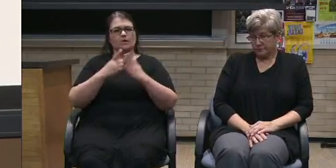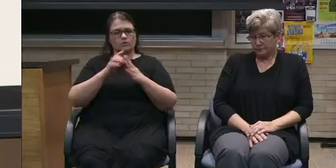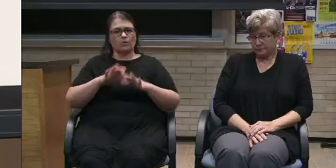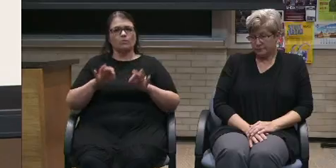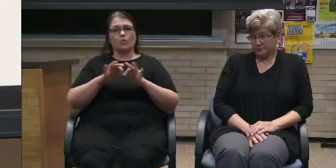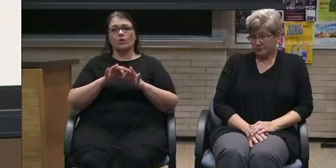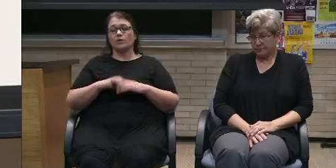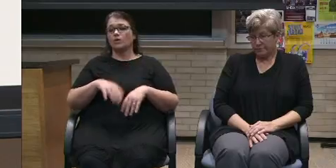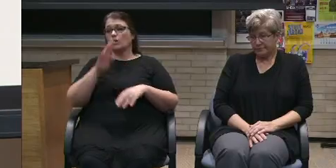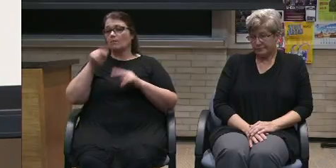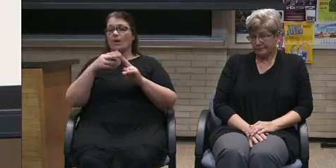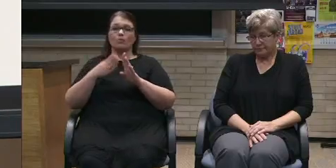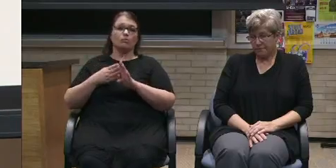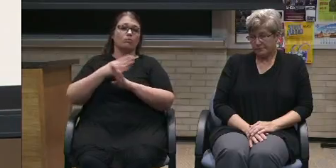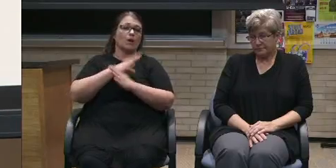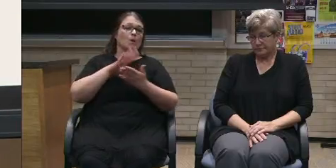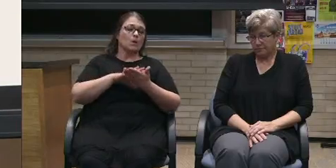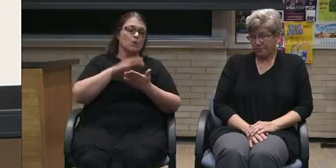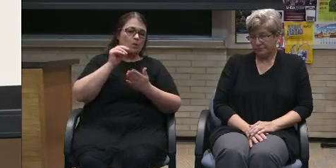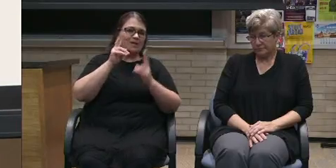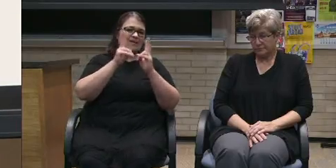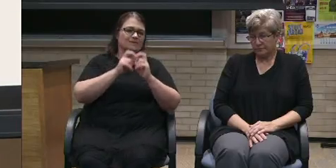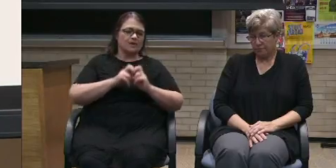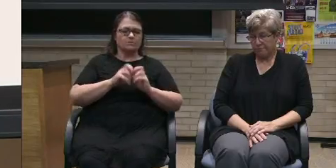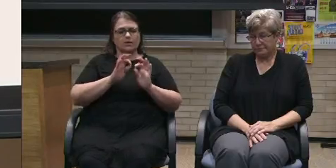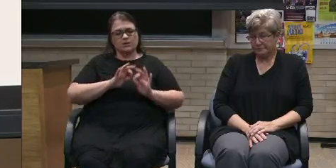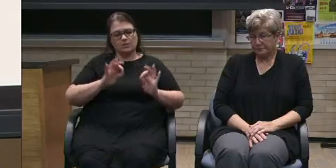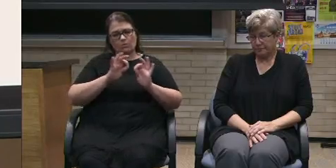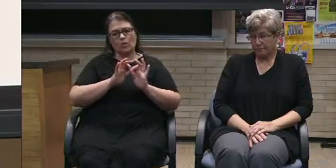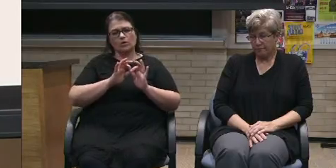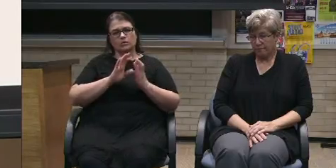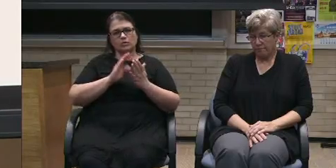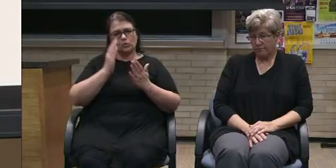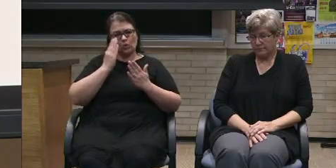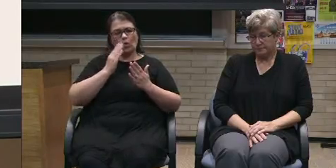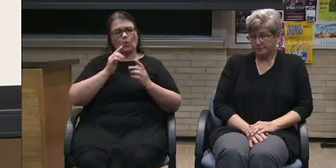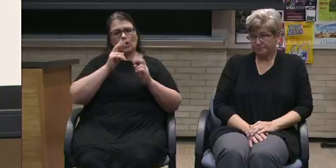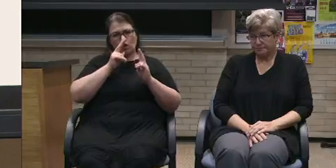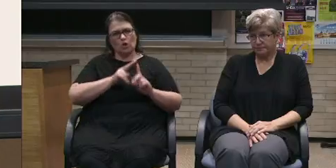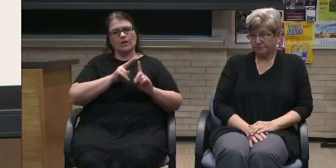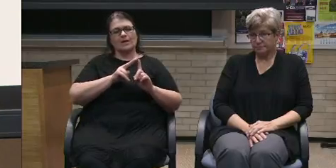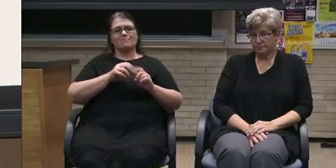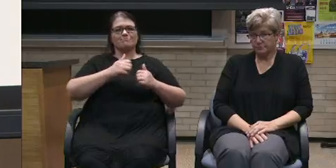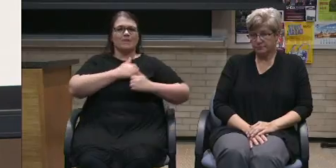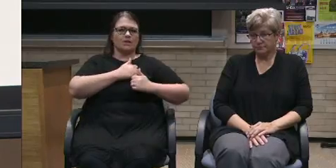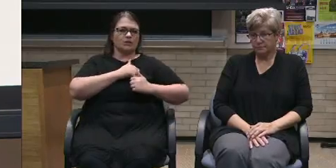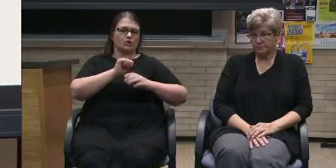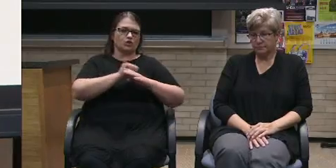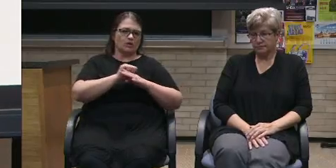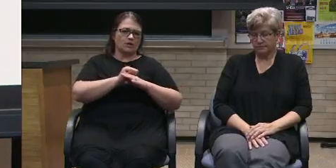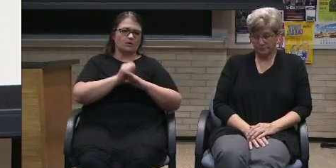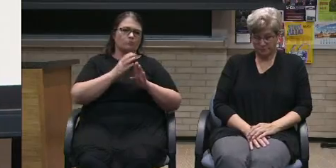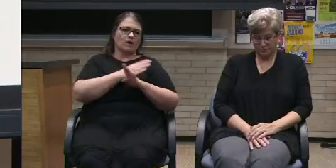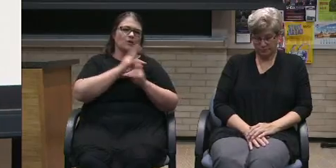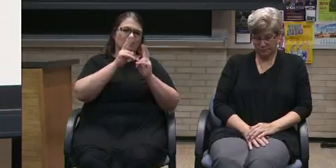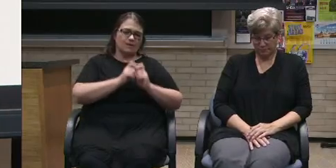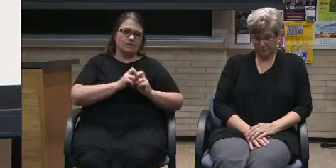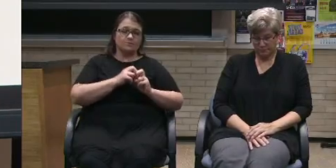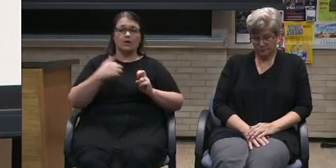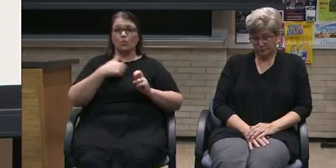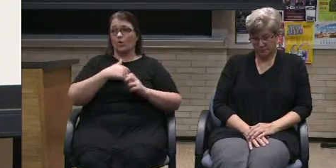assessment. It's especially important to look at what is the prior learning assessment for military training. We're a military-friendly